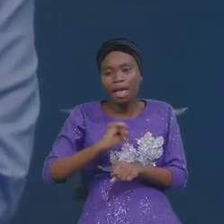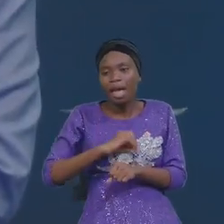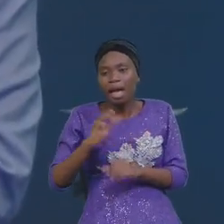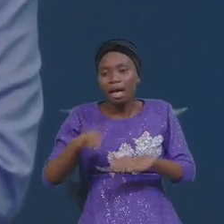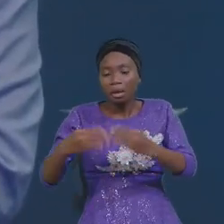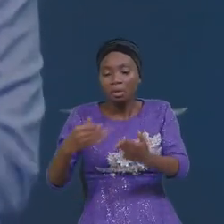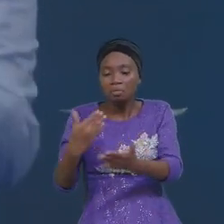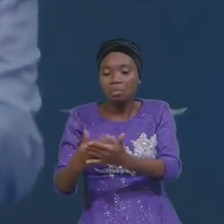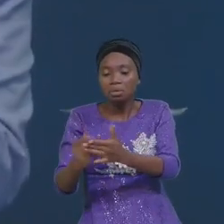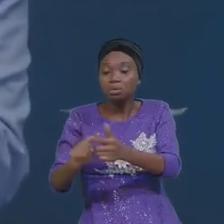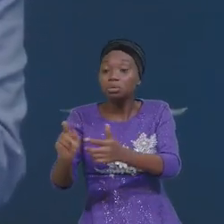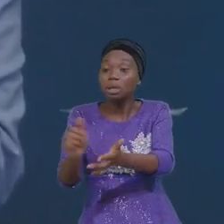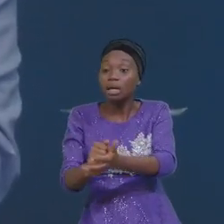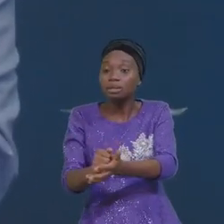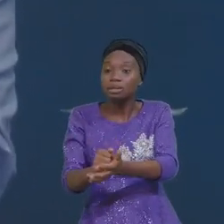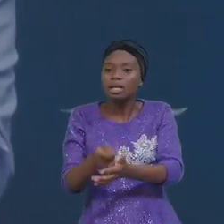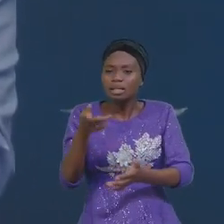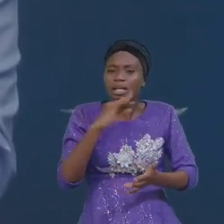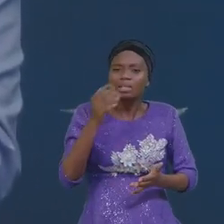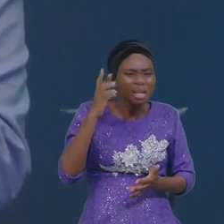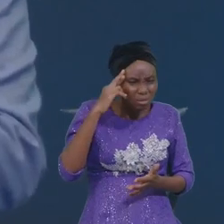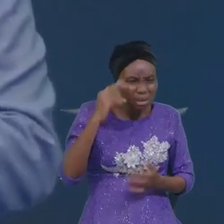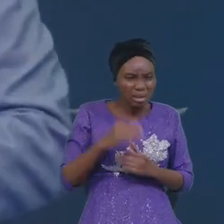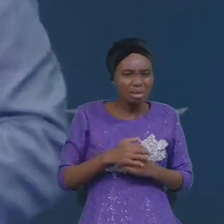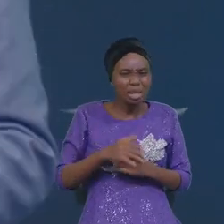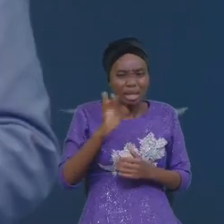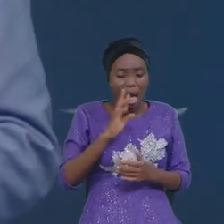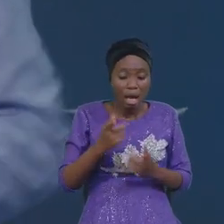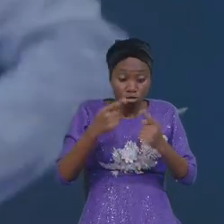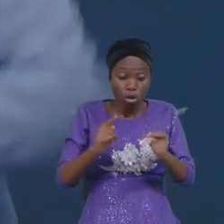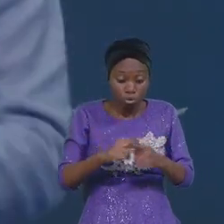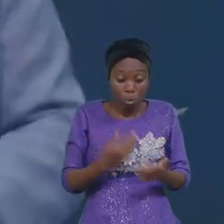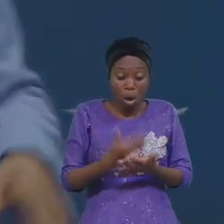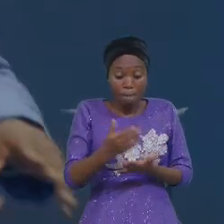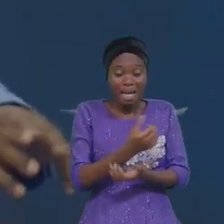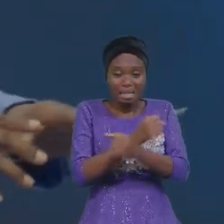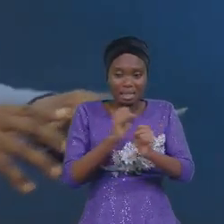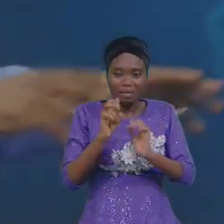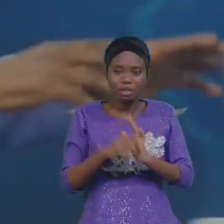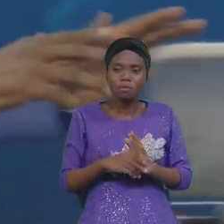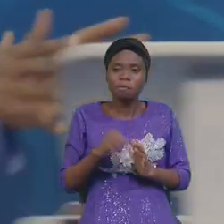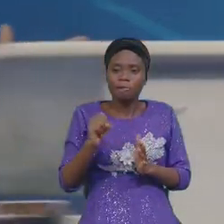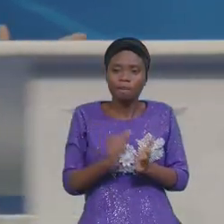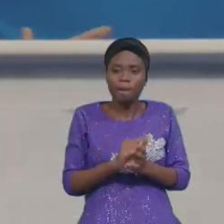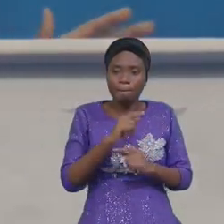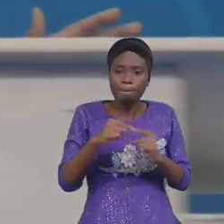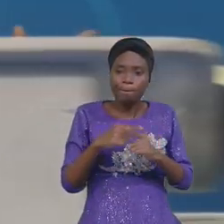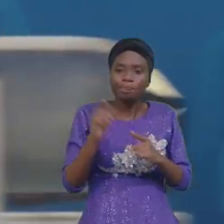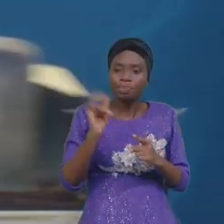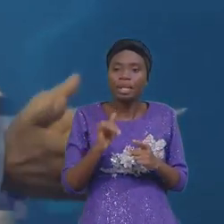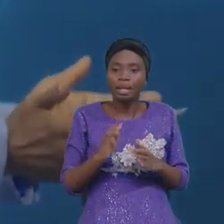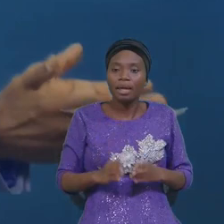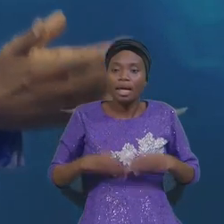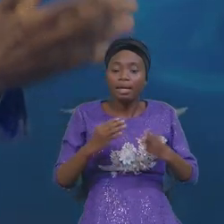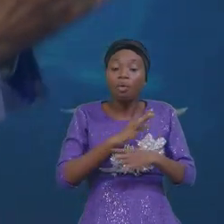that, there's a motive. They're trying to buy salvation. That when they put all my